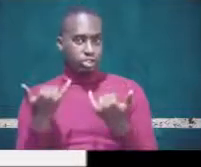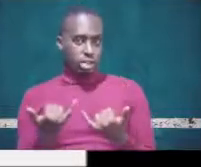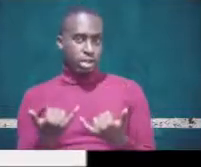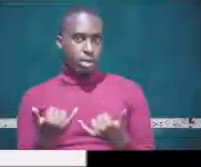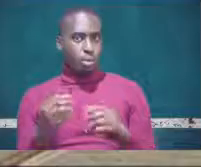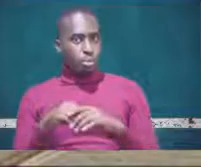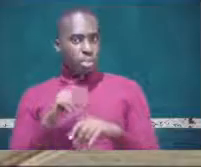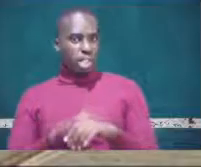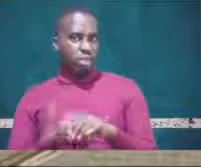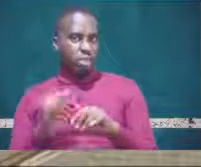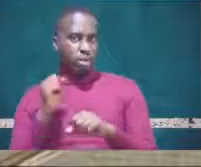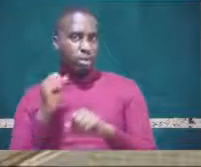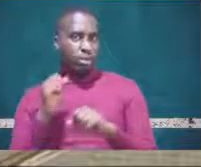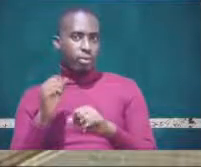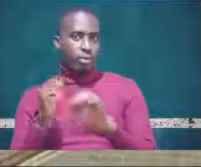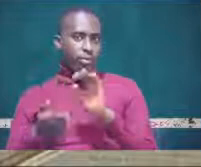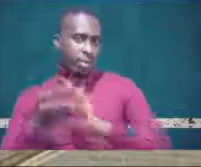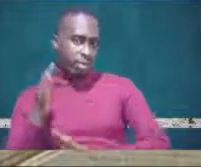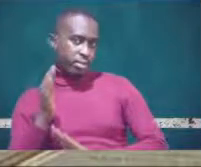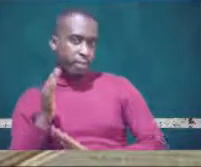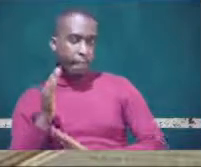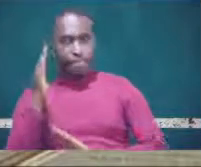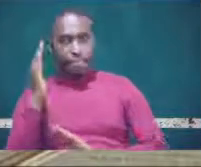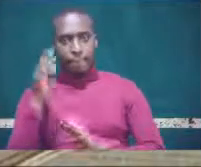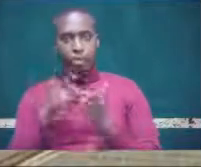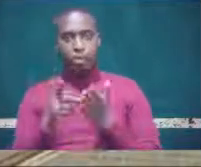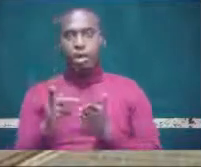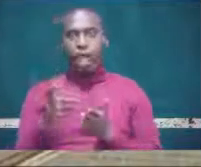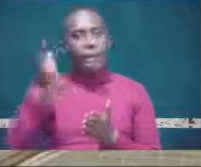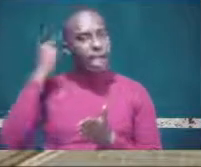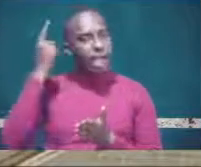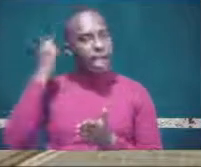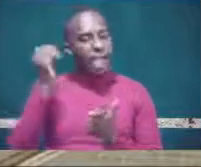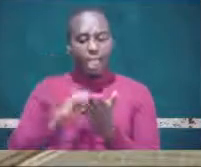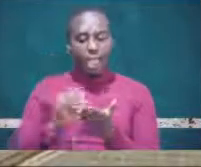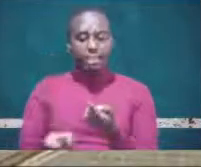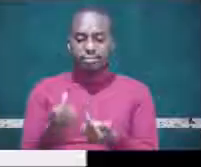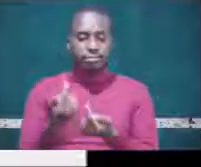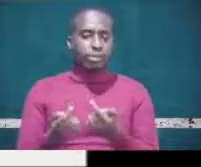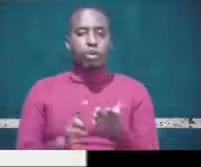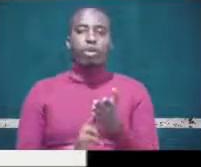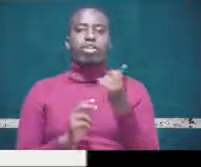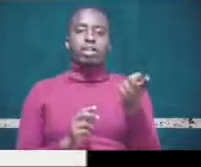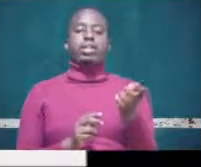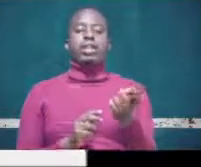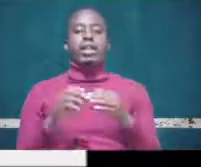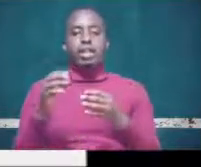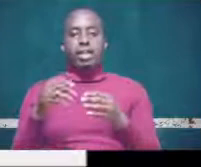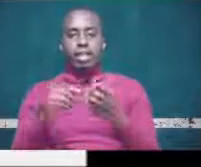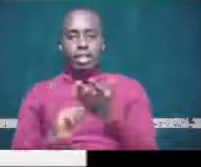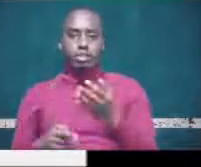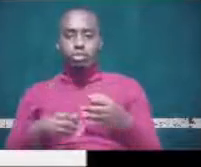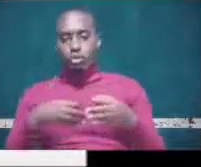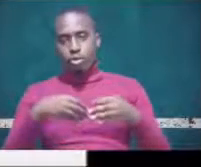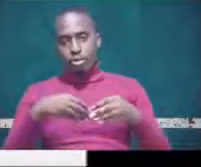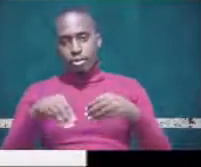Instead of first, burning charcoal such that you heat it, then you use that technological device.